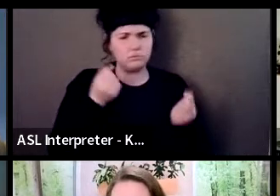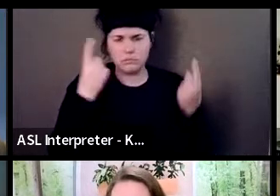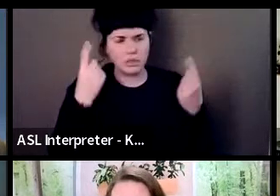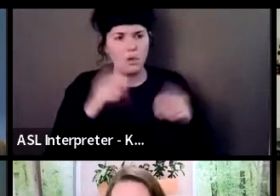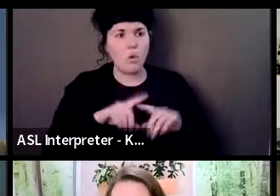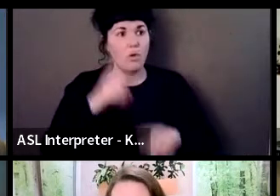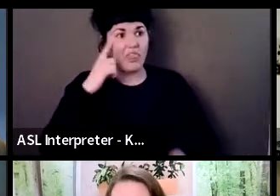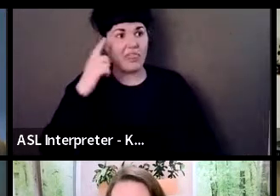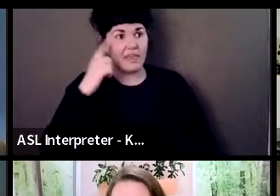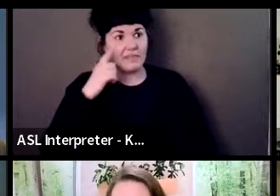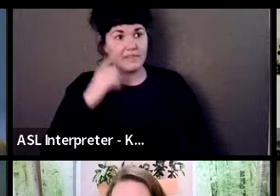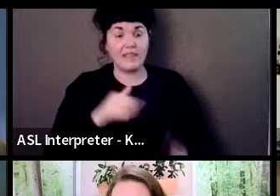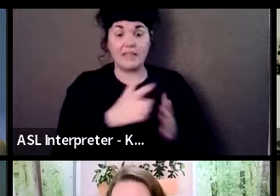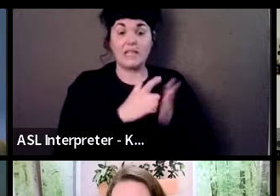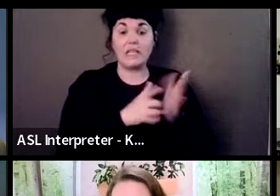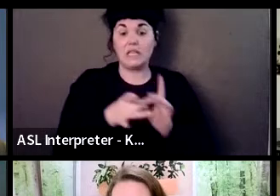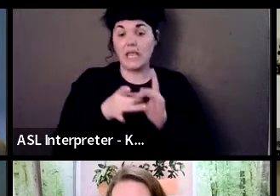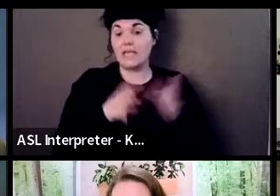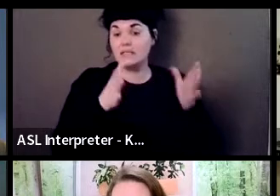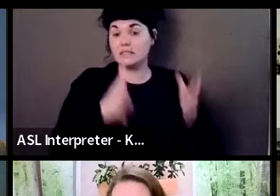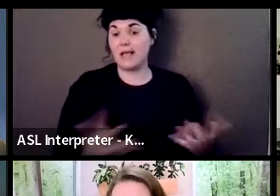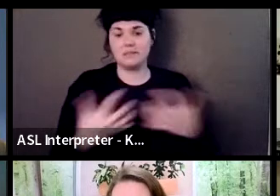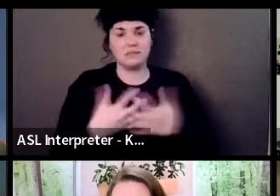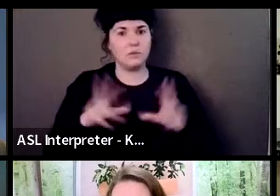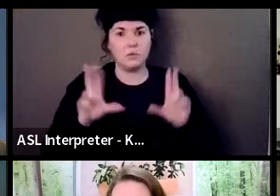liaison. These are two separate positions.